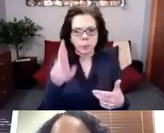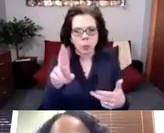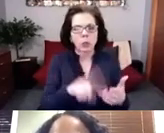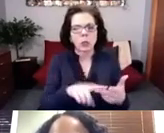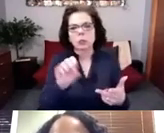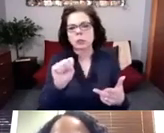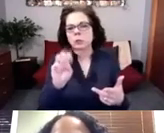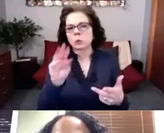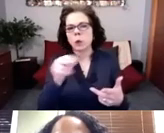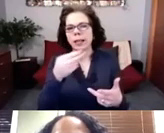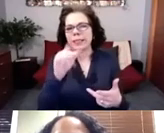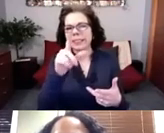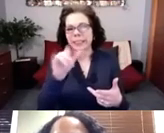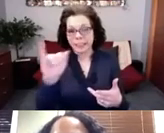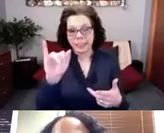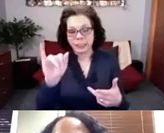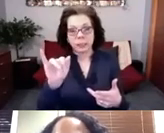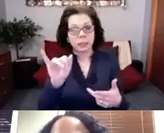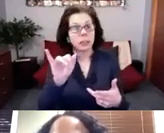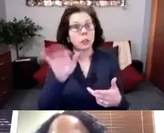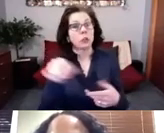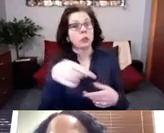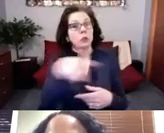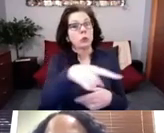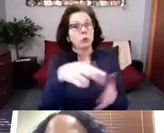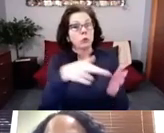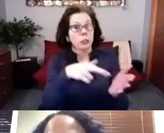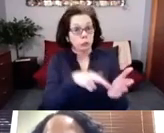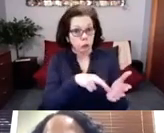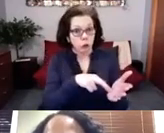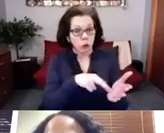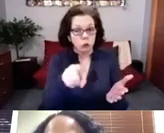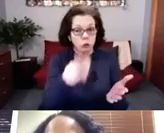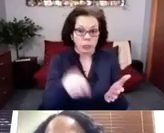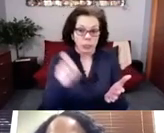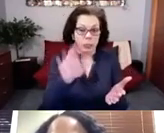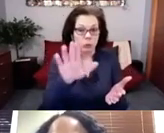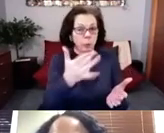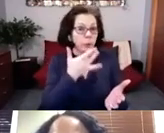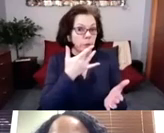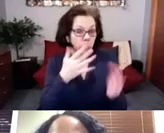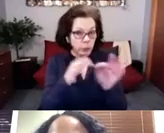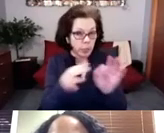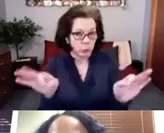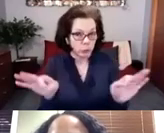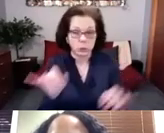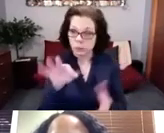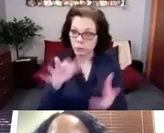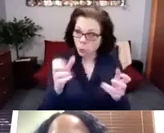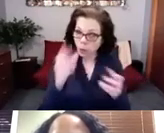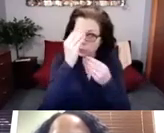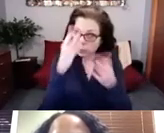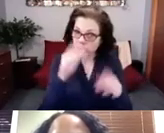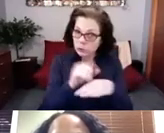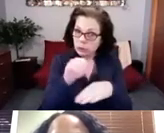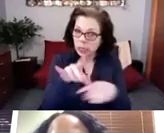on the language they indicated at the time of registration. So if you would like information sent to you in a different language,